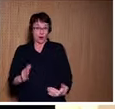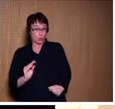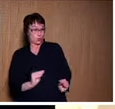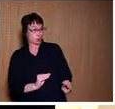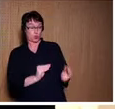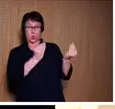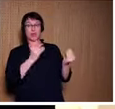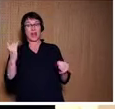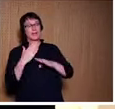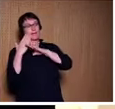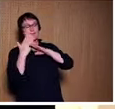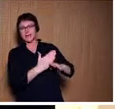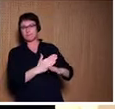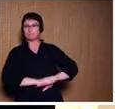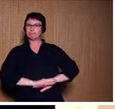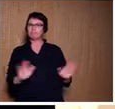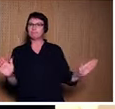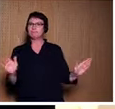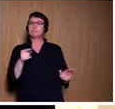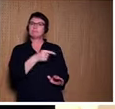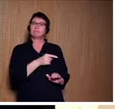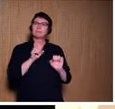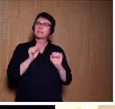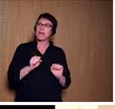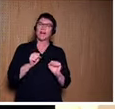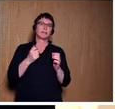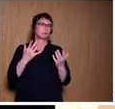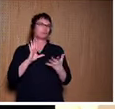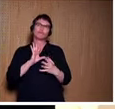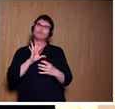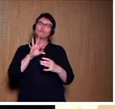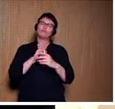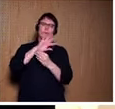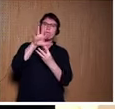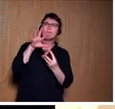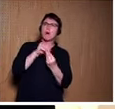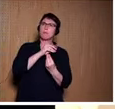in relation to their parents or other adult decision makers.